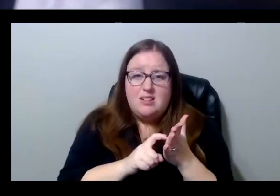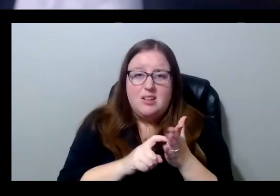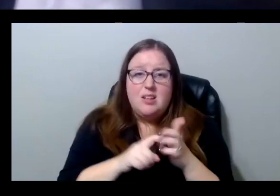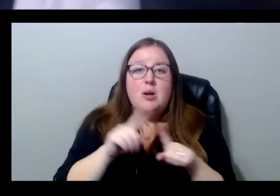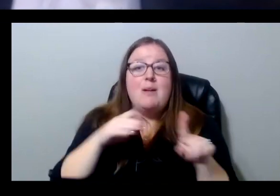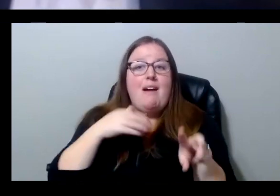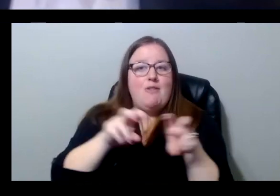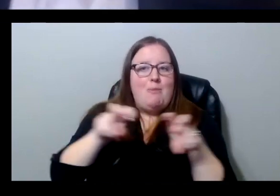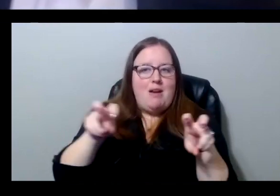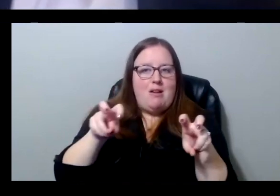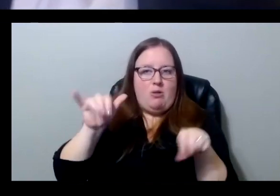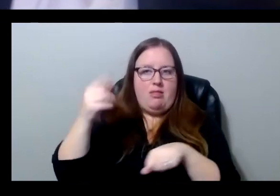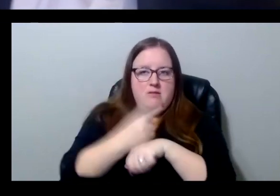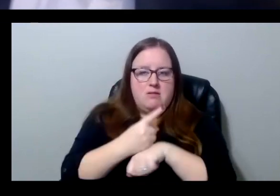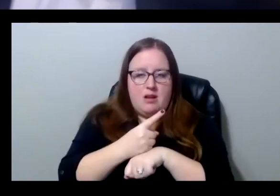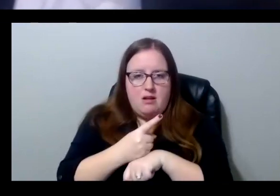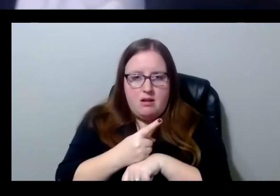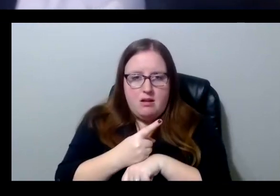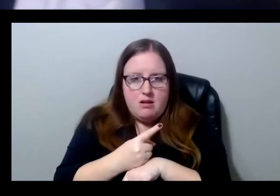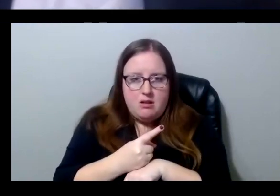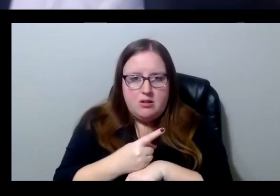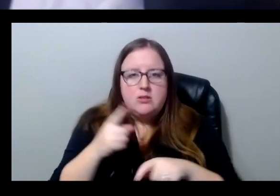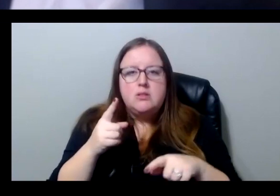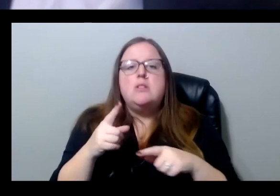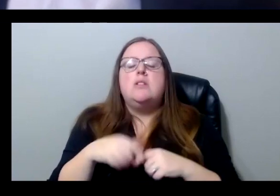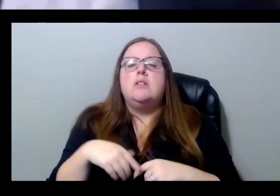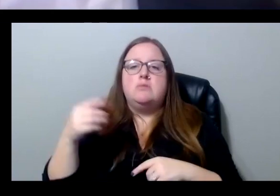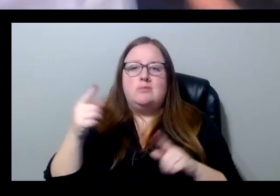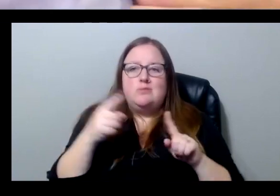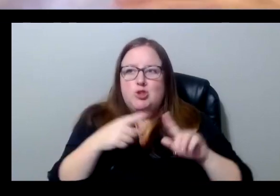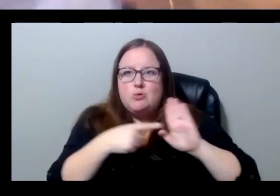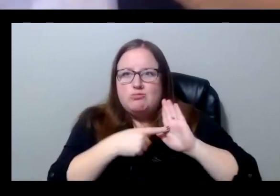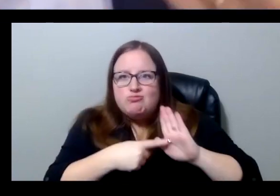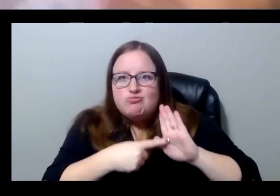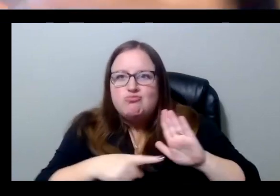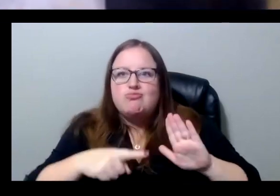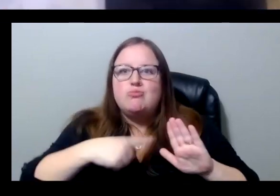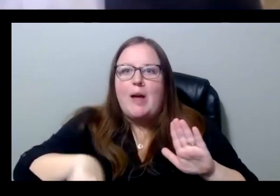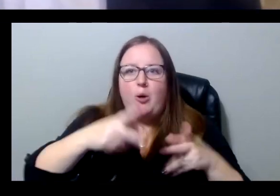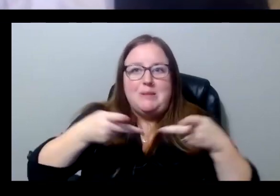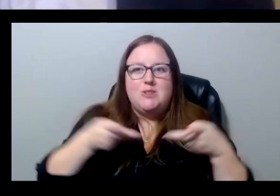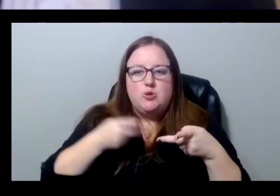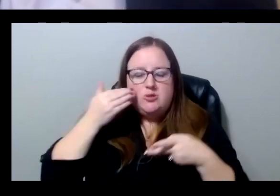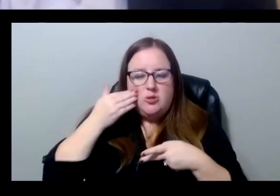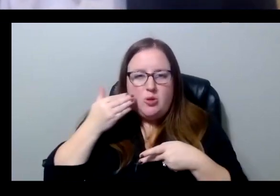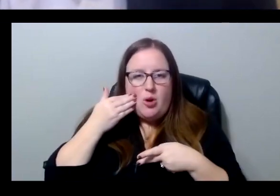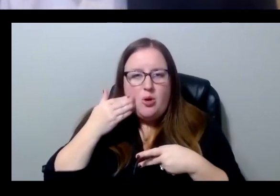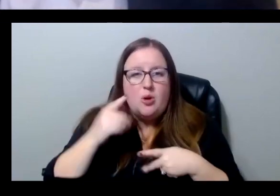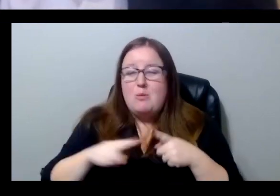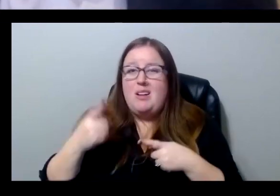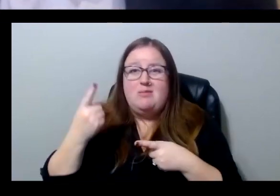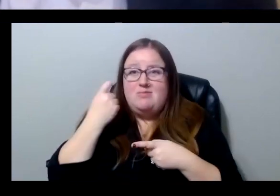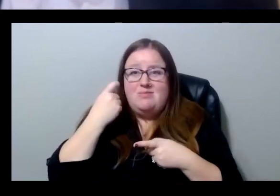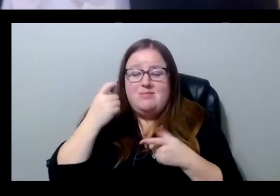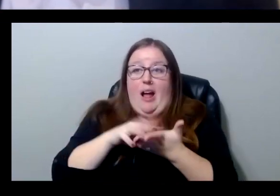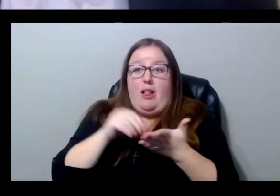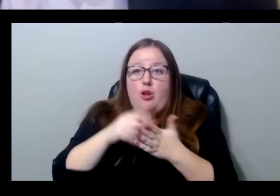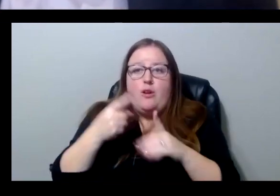happen, I've gotten a lot of support from those allies, many of whom are Bosniak.